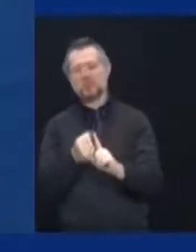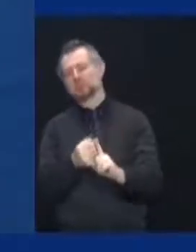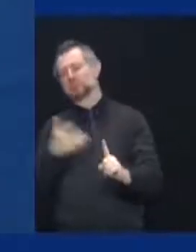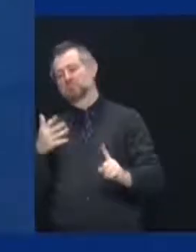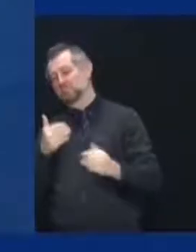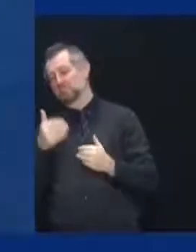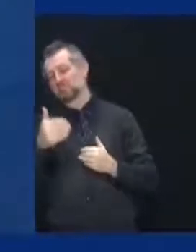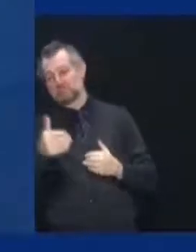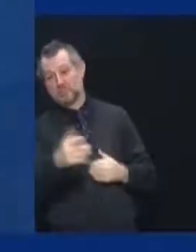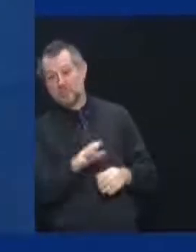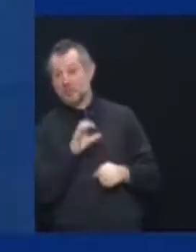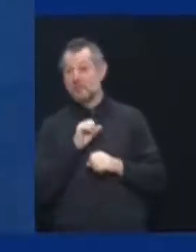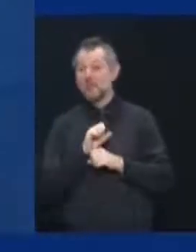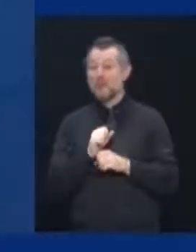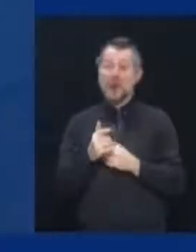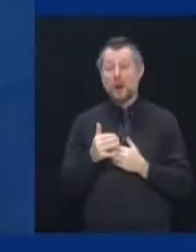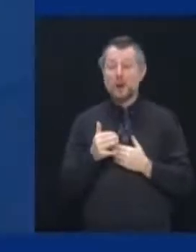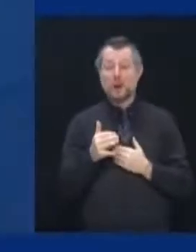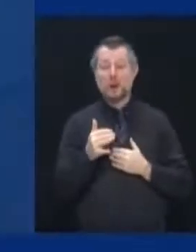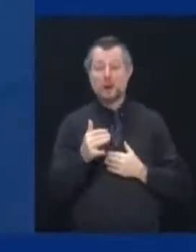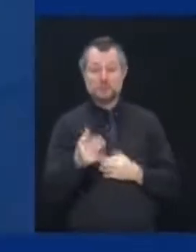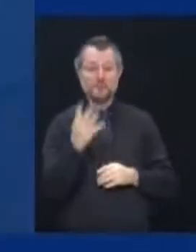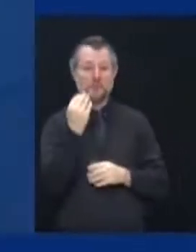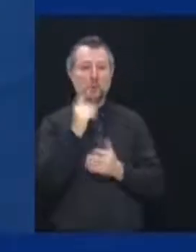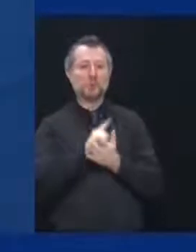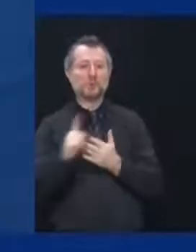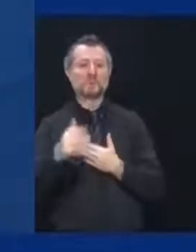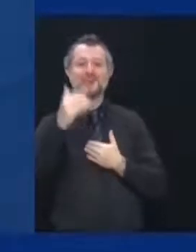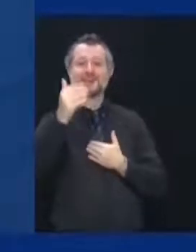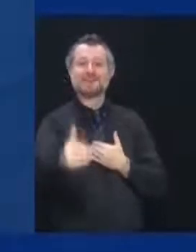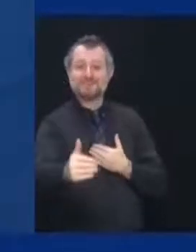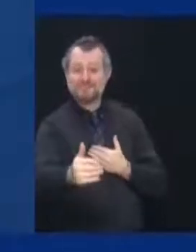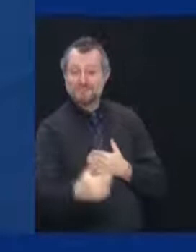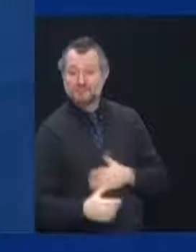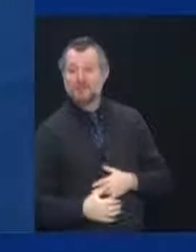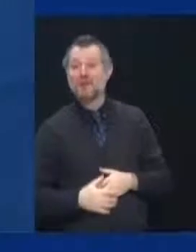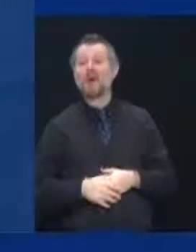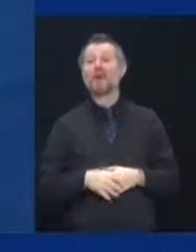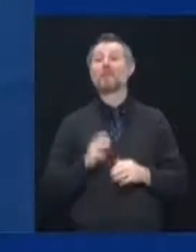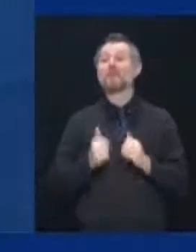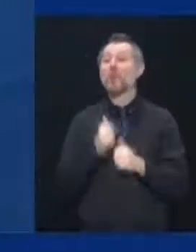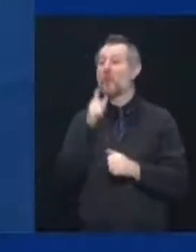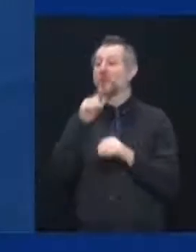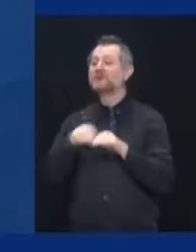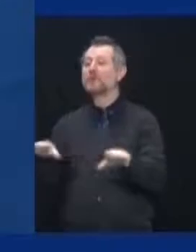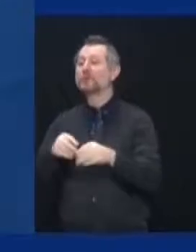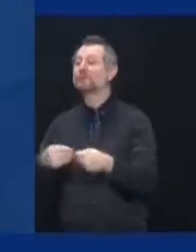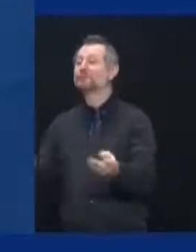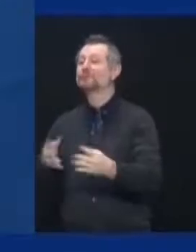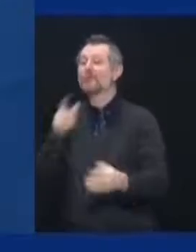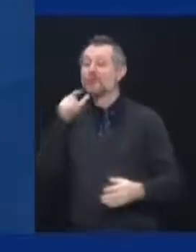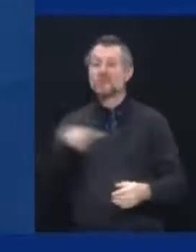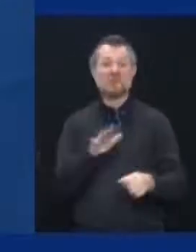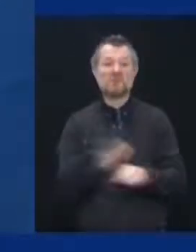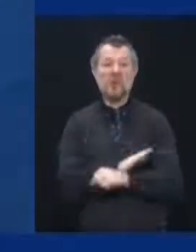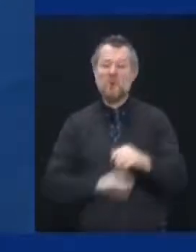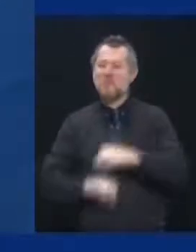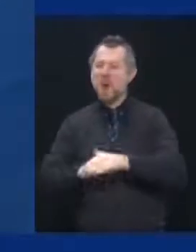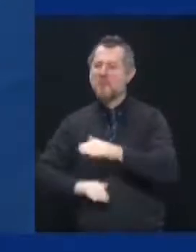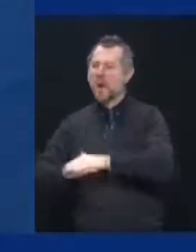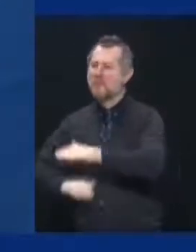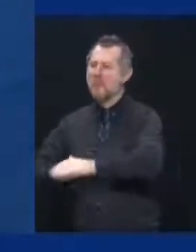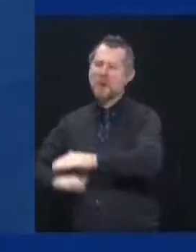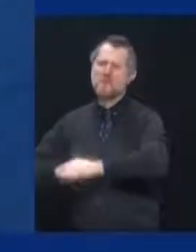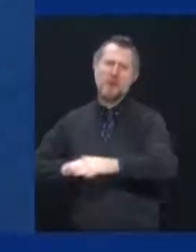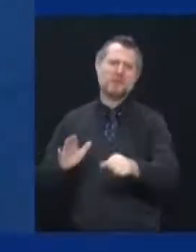weeks in advance, and most of the distributors are already fully booked because people want the vaccine,